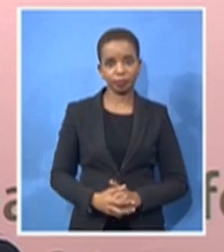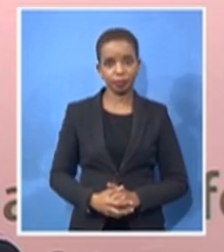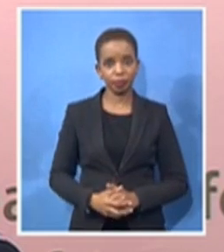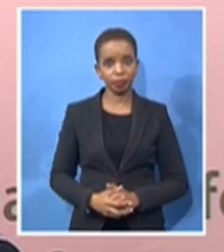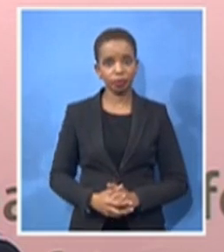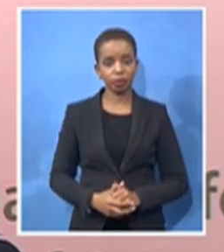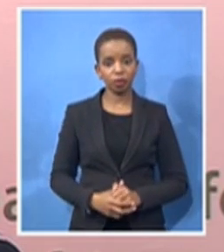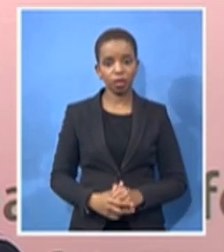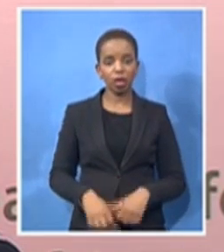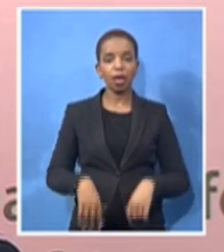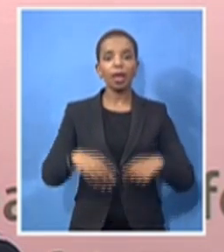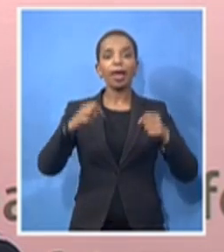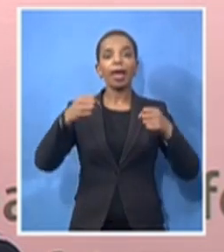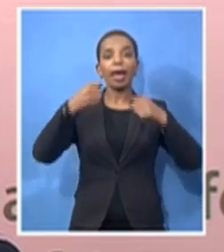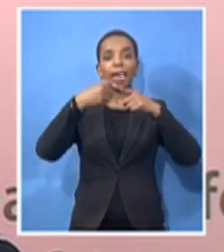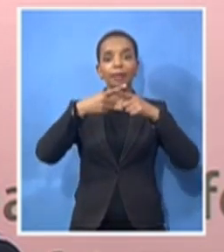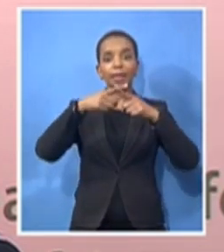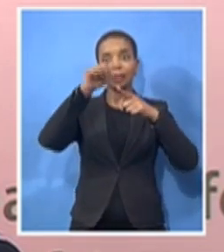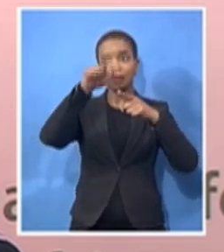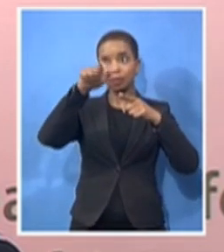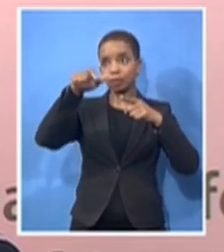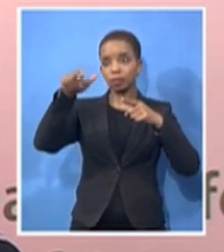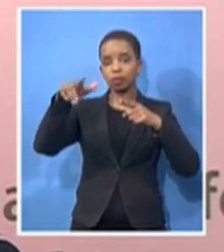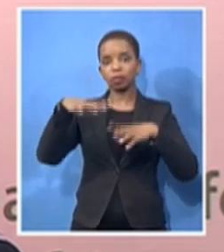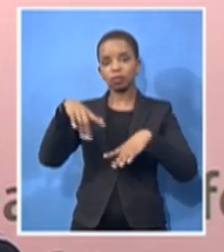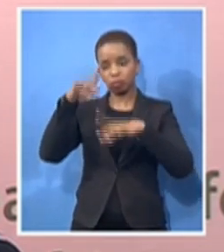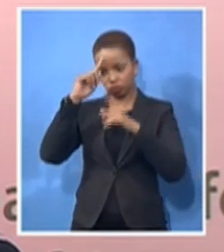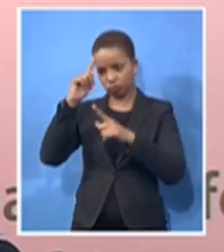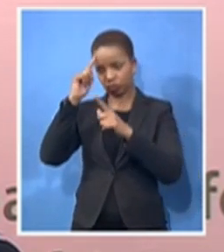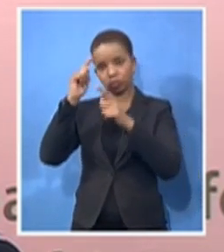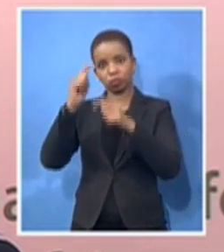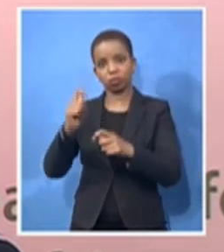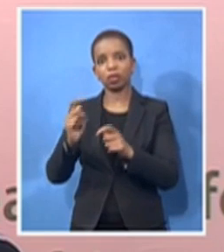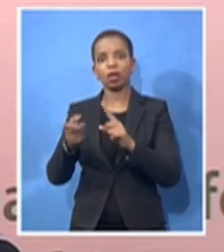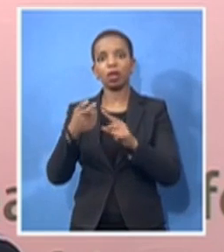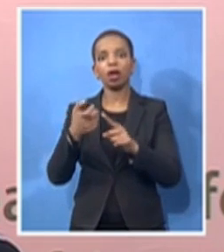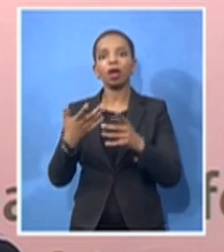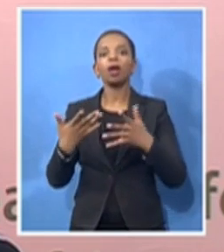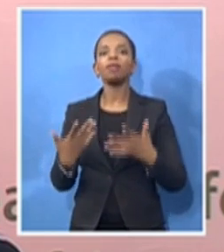of the United States of America in South Africa,